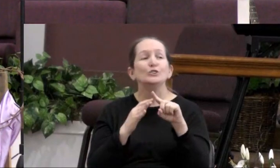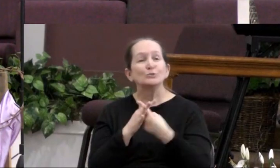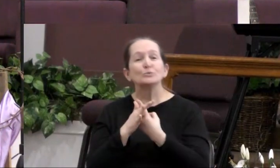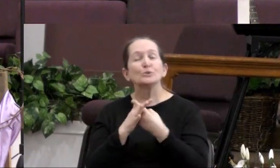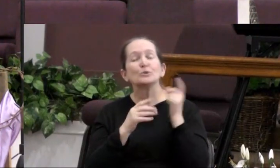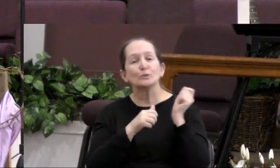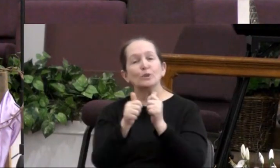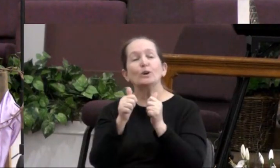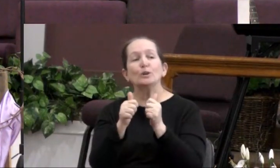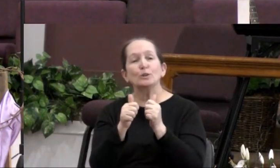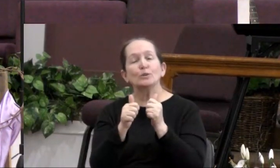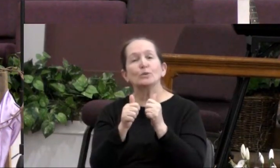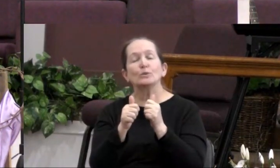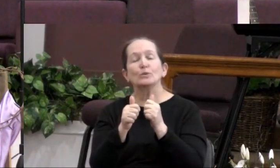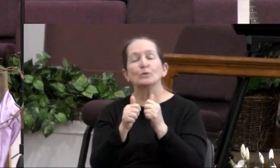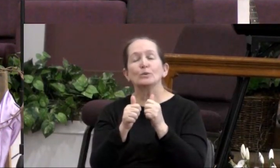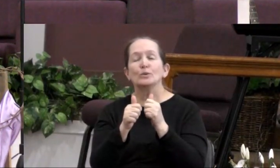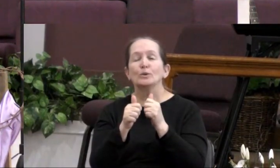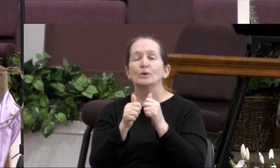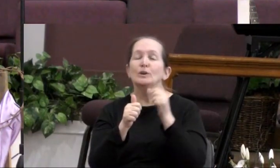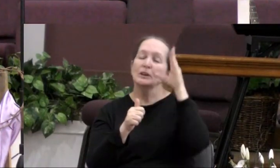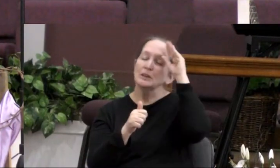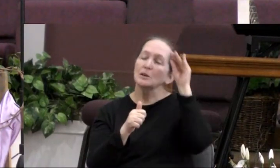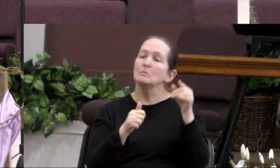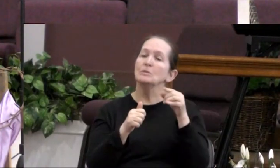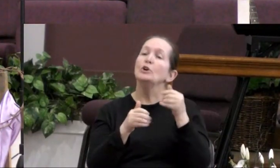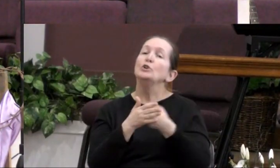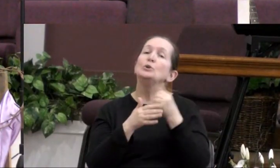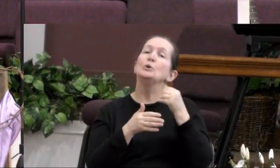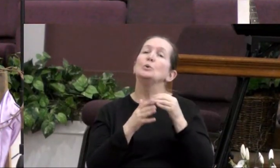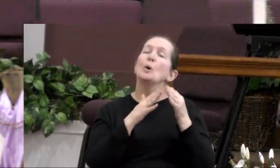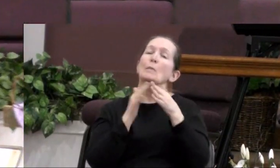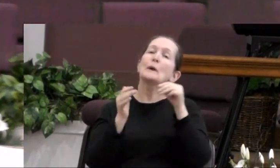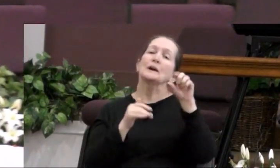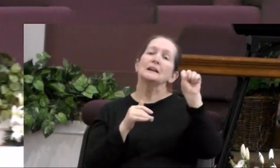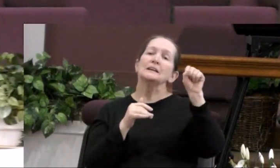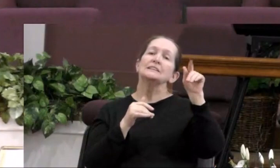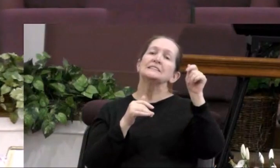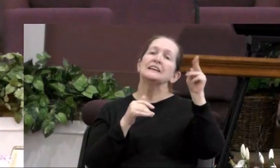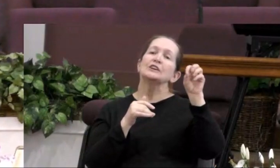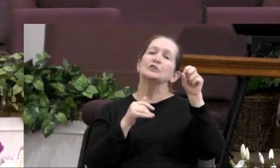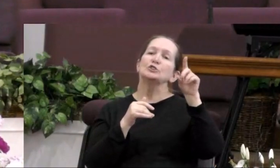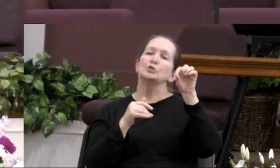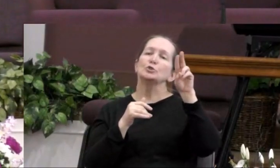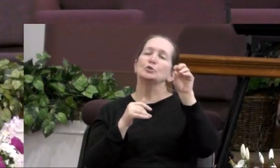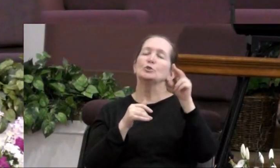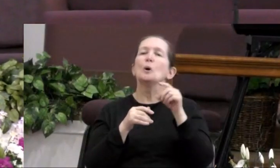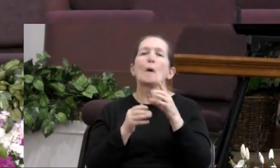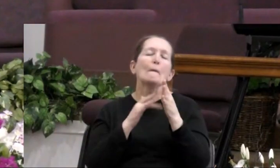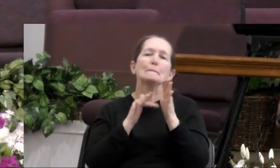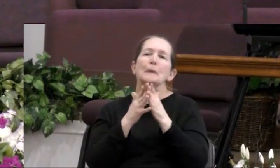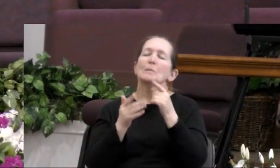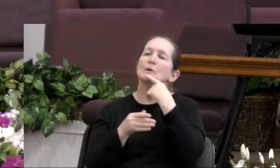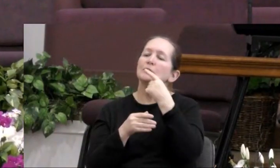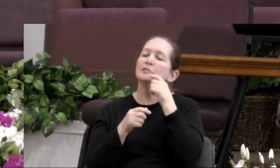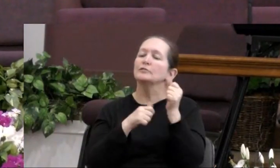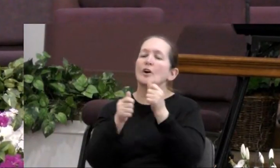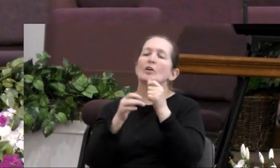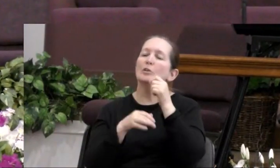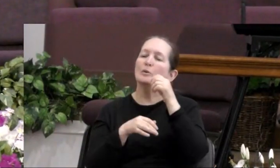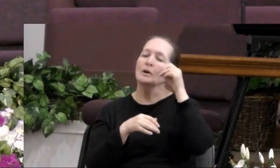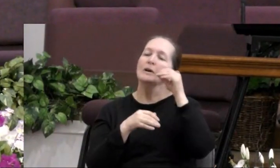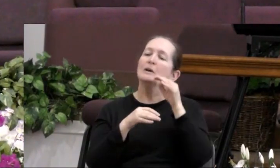him. Now, the New American Standard says, following him on the road. One of your Bibles in